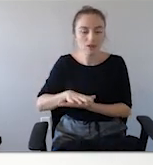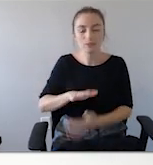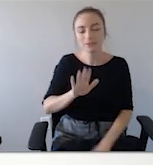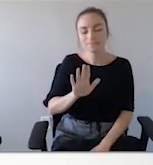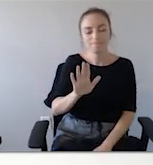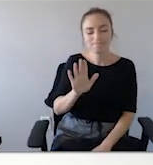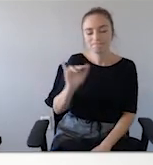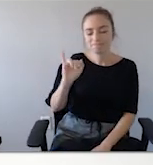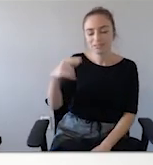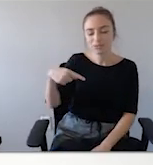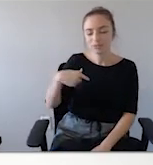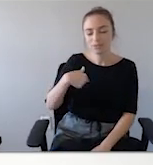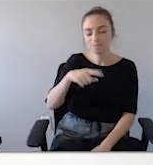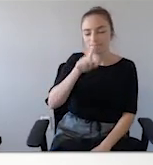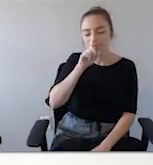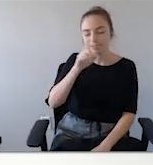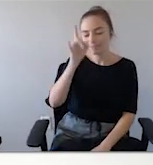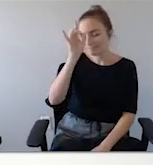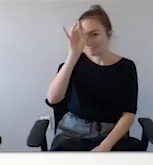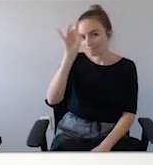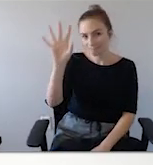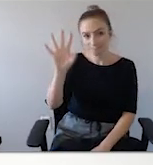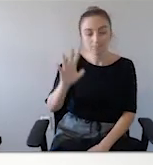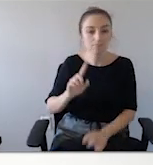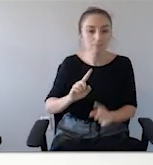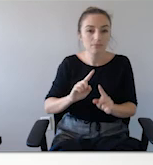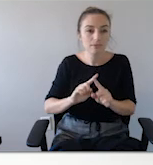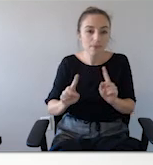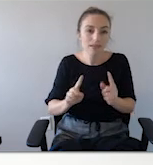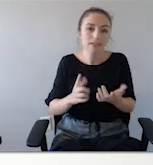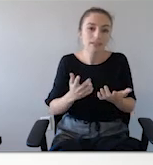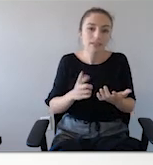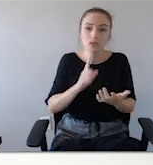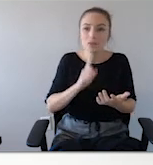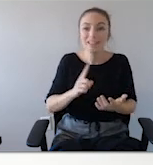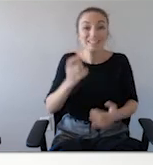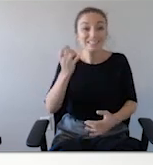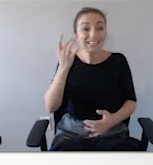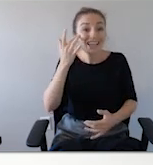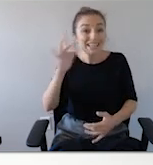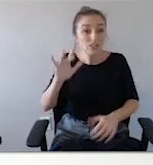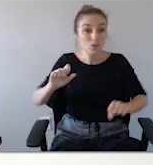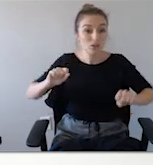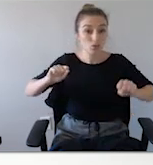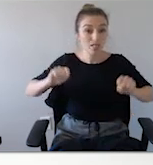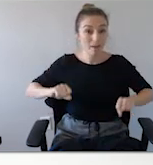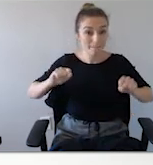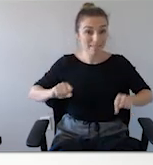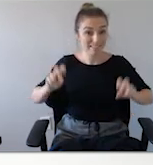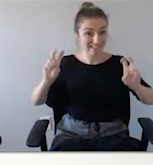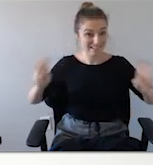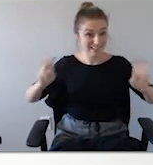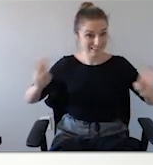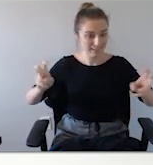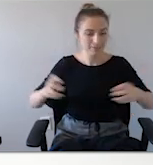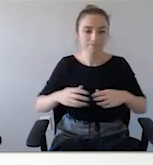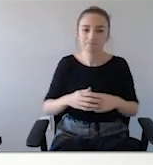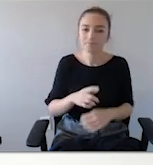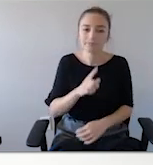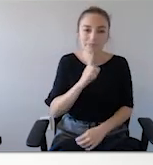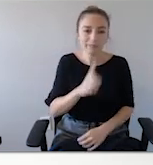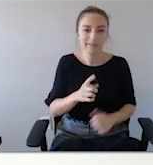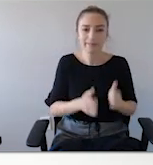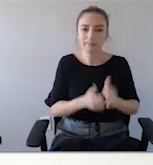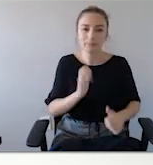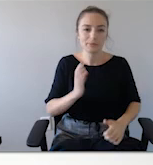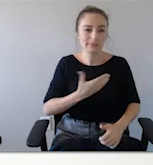ability, and I get most of our kids, if we could actually get a real IQ on them, it's going to be higher than what they tested at.